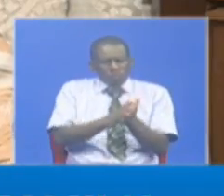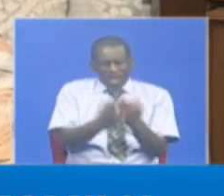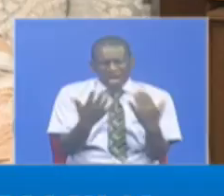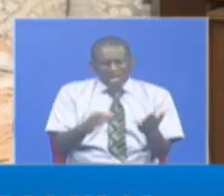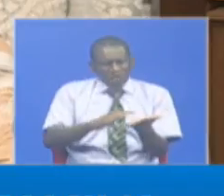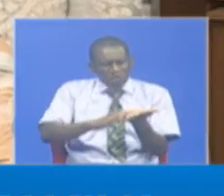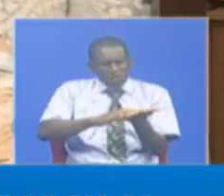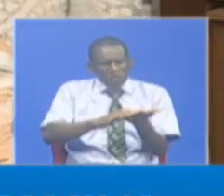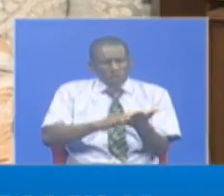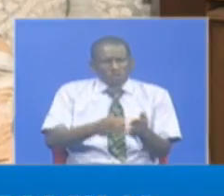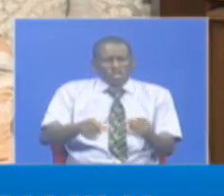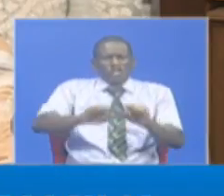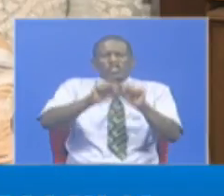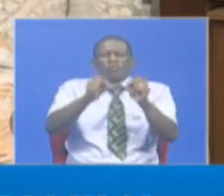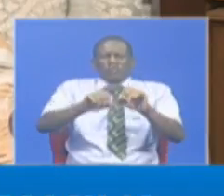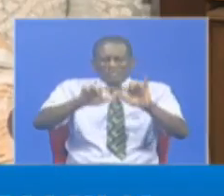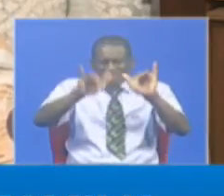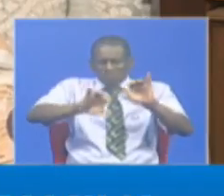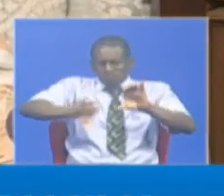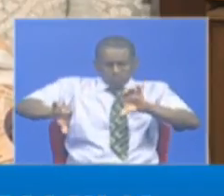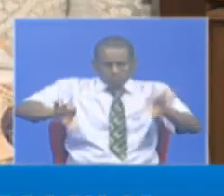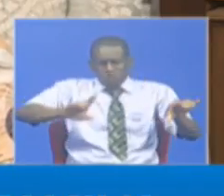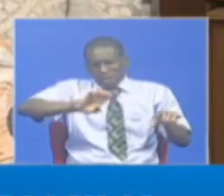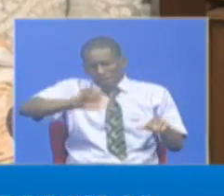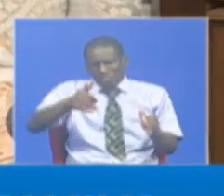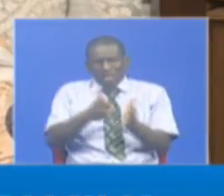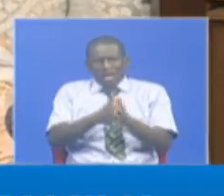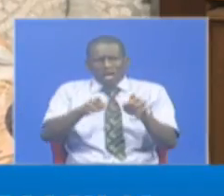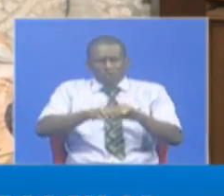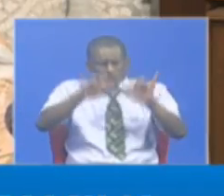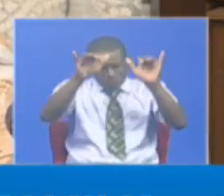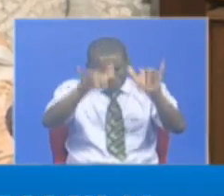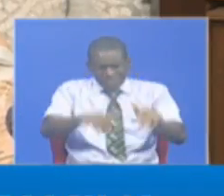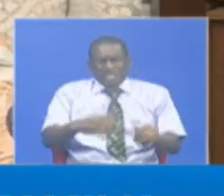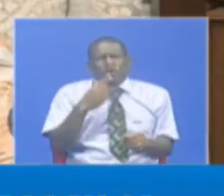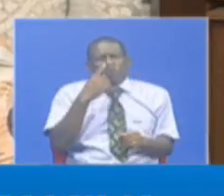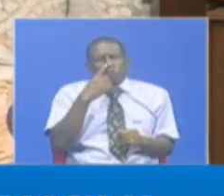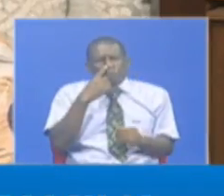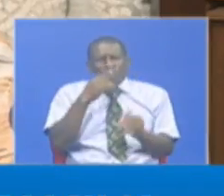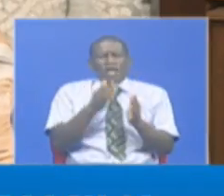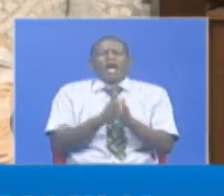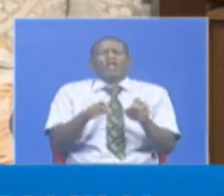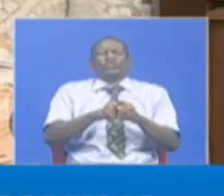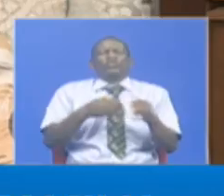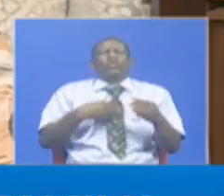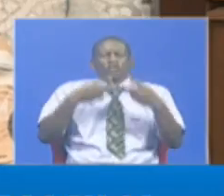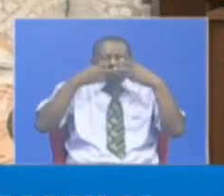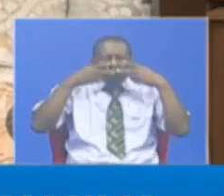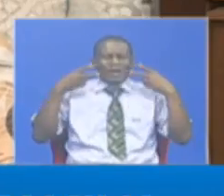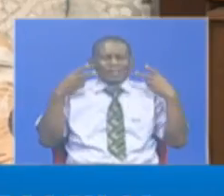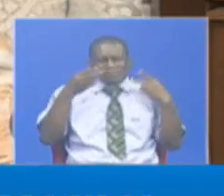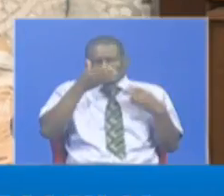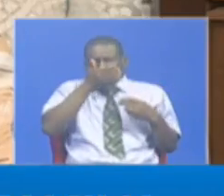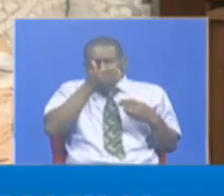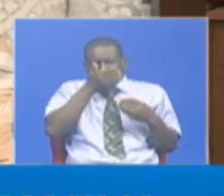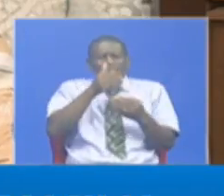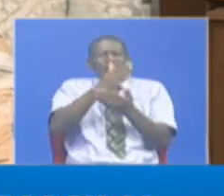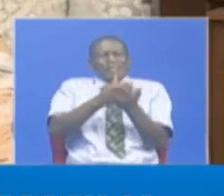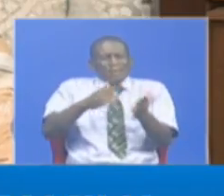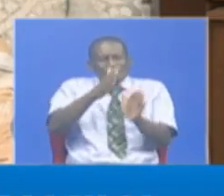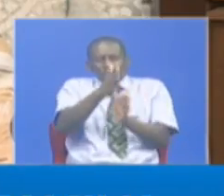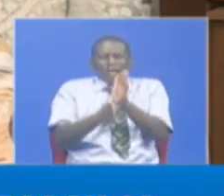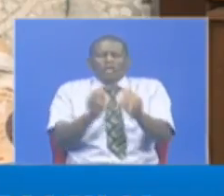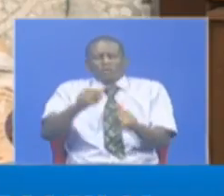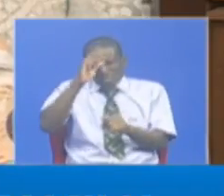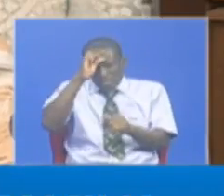we social distancing, and we stay at home, and wear a mask. Some of the plan that the government has